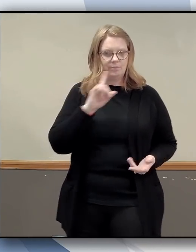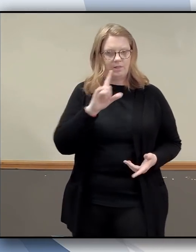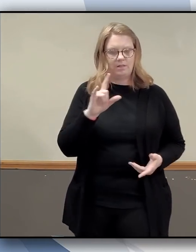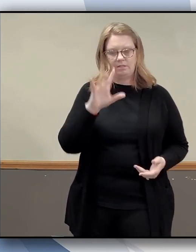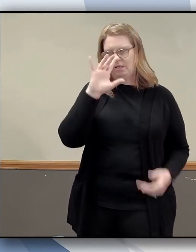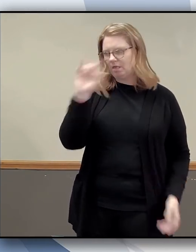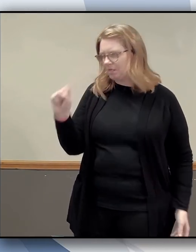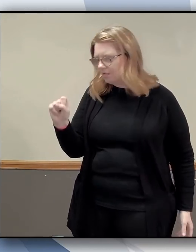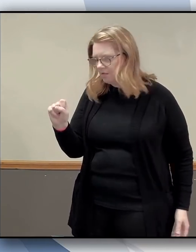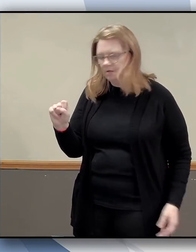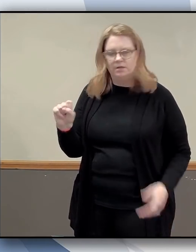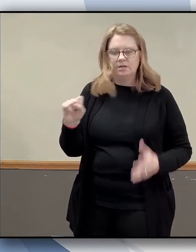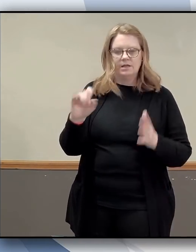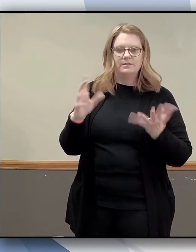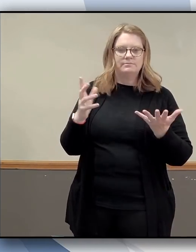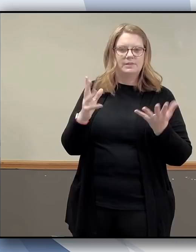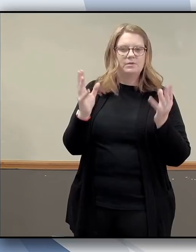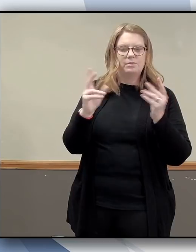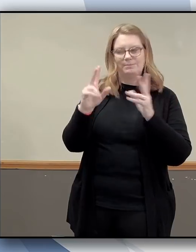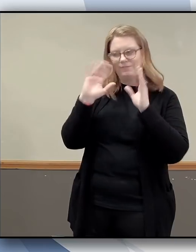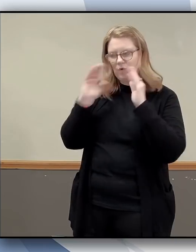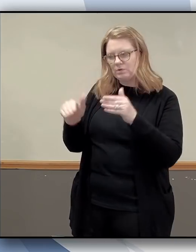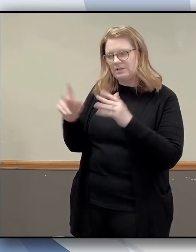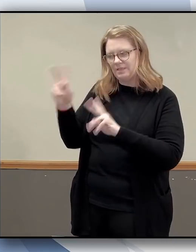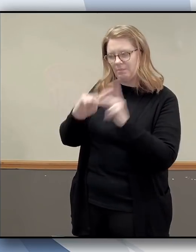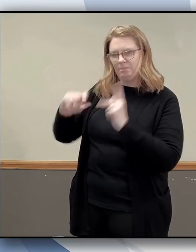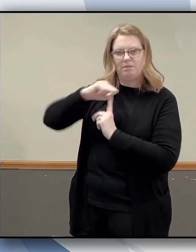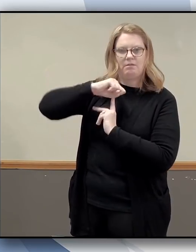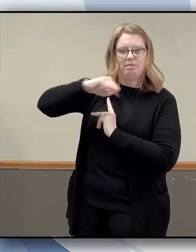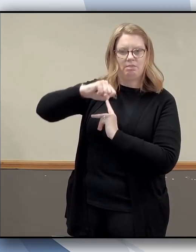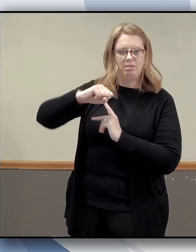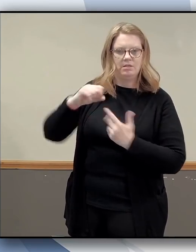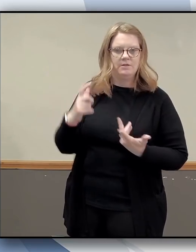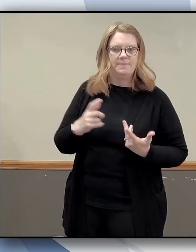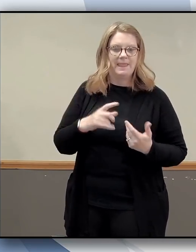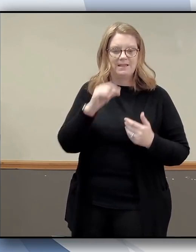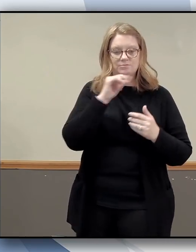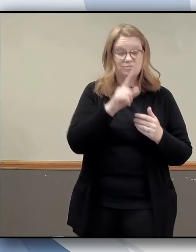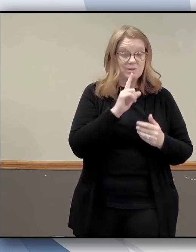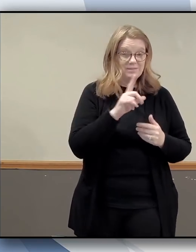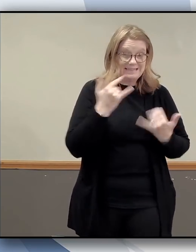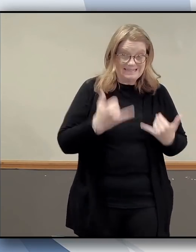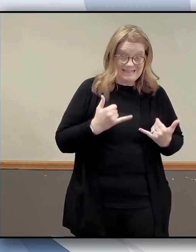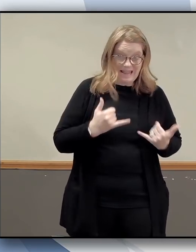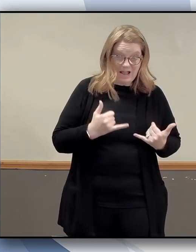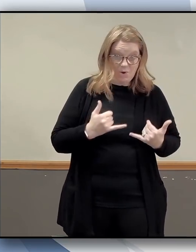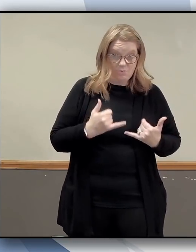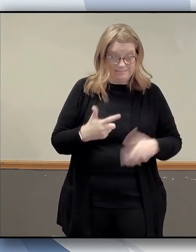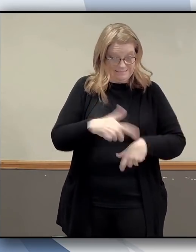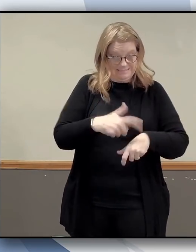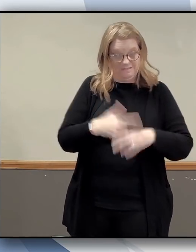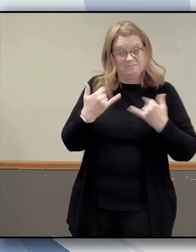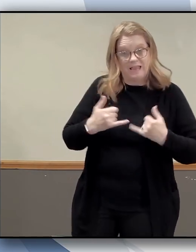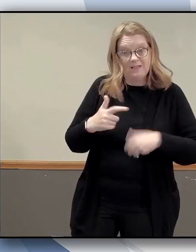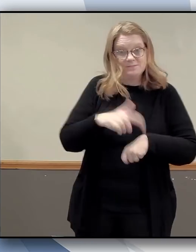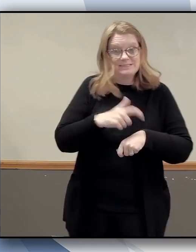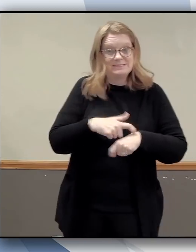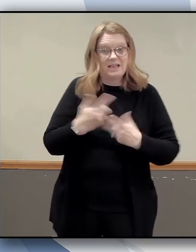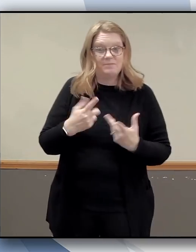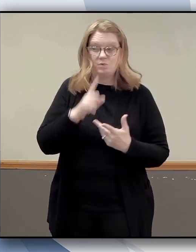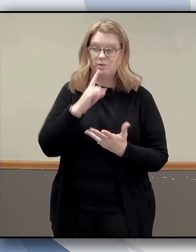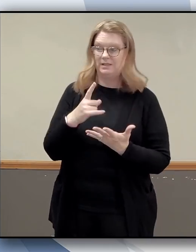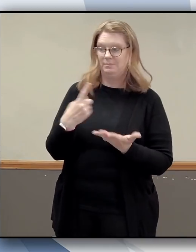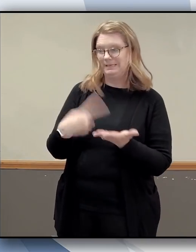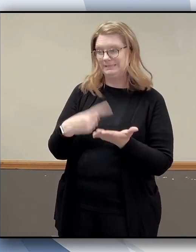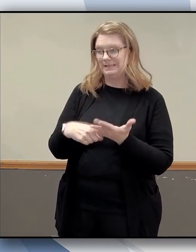needed to actually fight the pandemic. And we really don't want to be in a position right now. This is not the time for us to be fighting ideological battles. This is